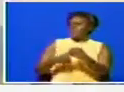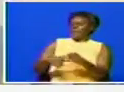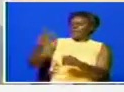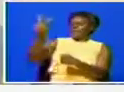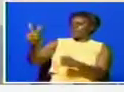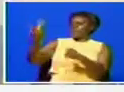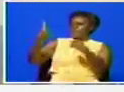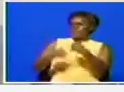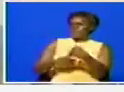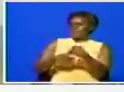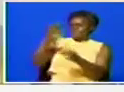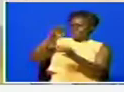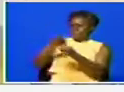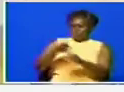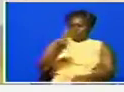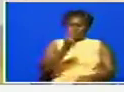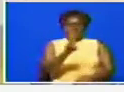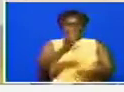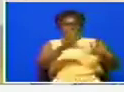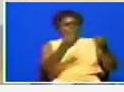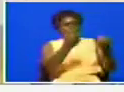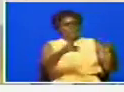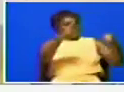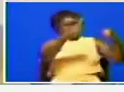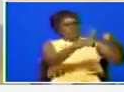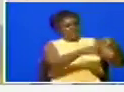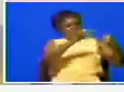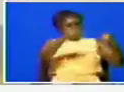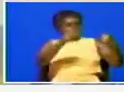8,041,726 votes. Uhuru Kenyatta,